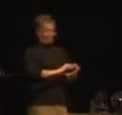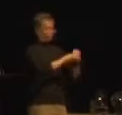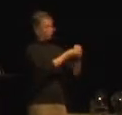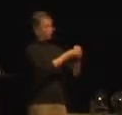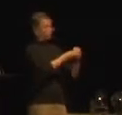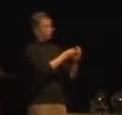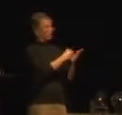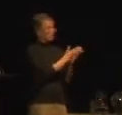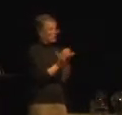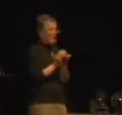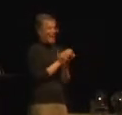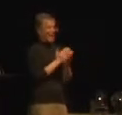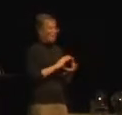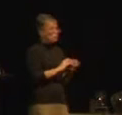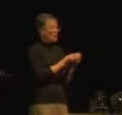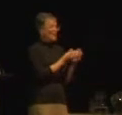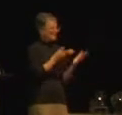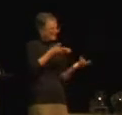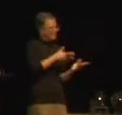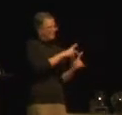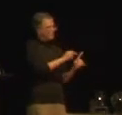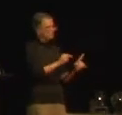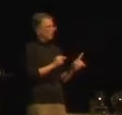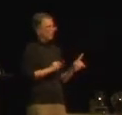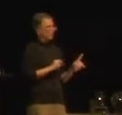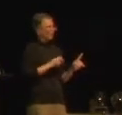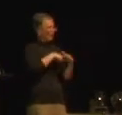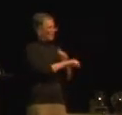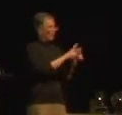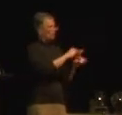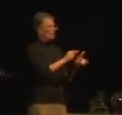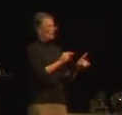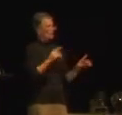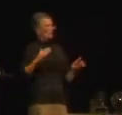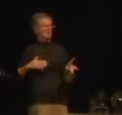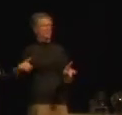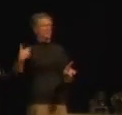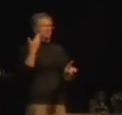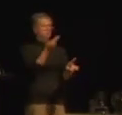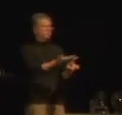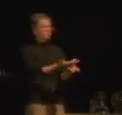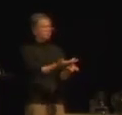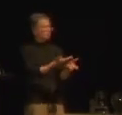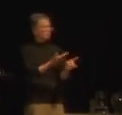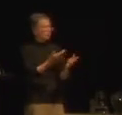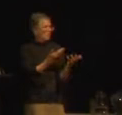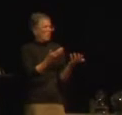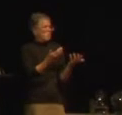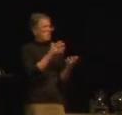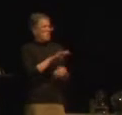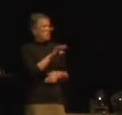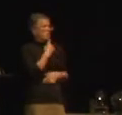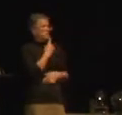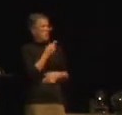digitally. Born digital is no longer new. People have been creating, managing, and accessing digital content at least since